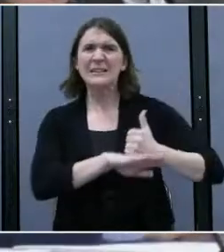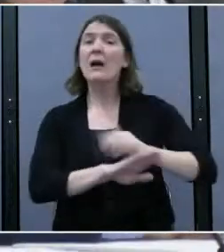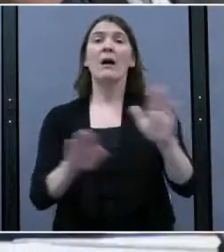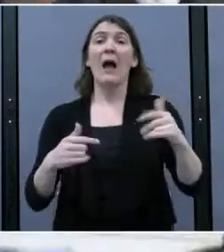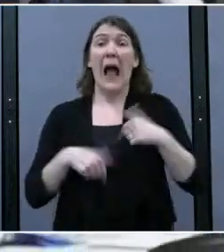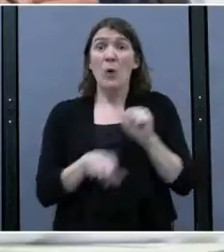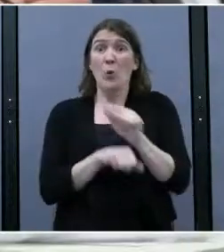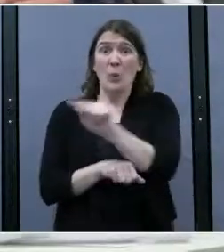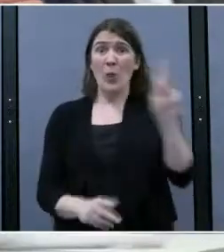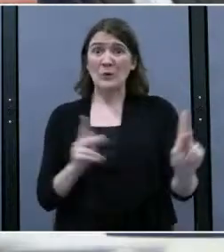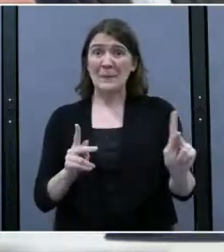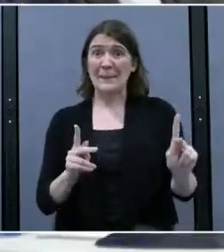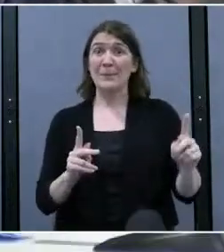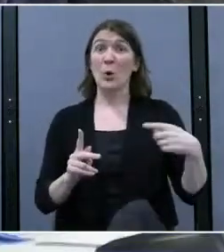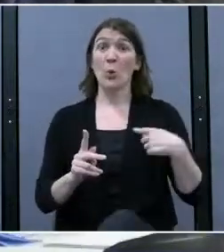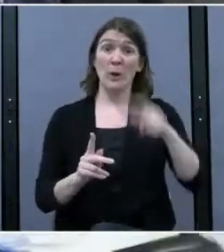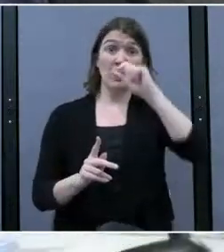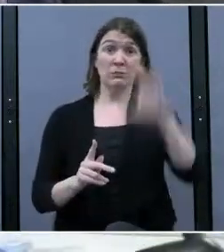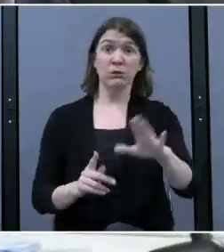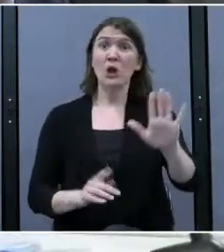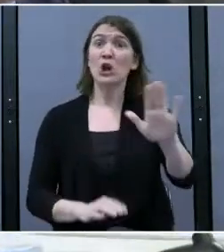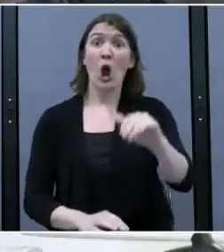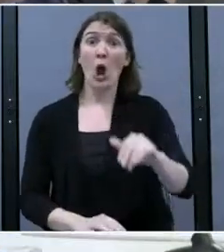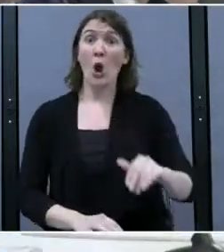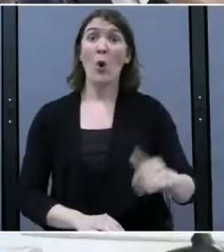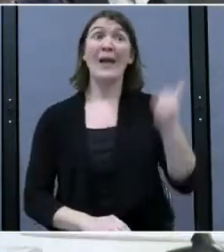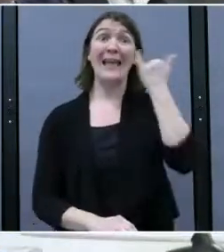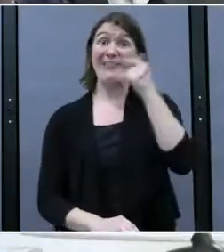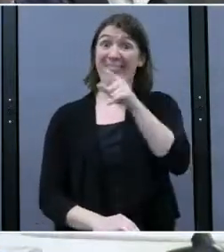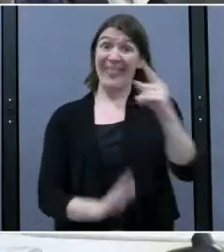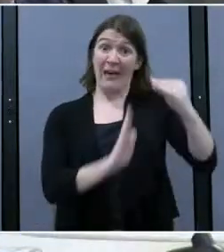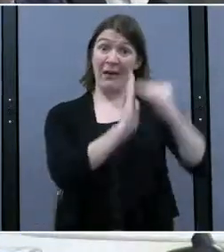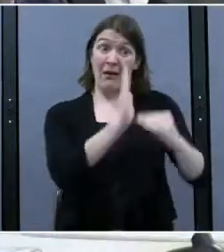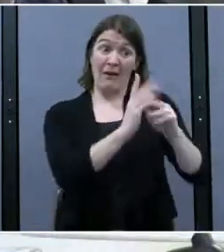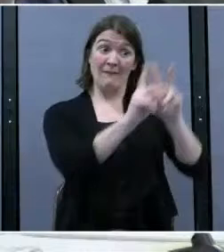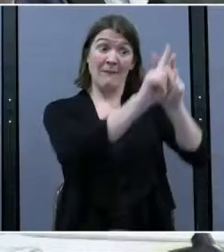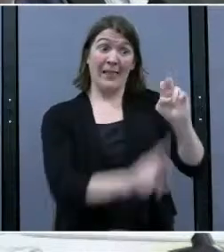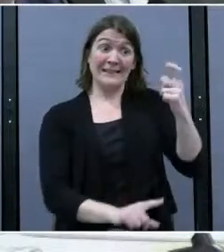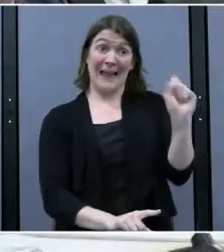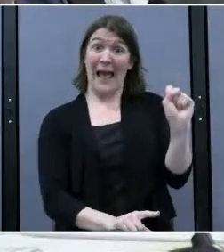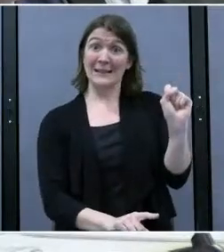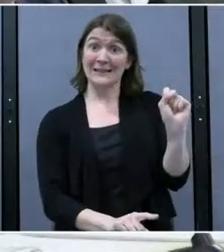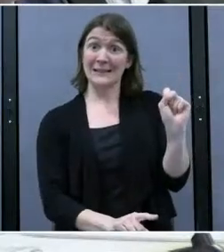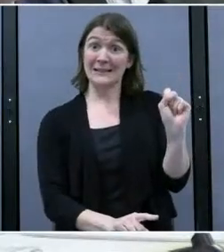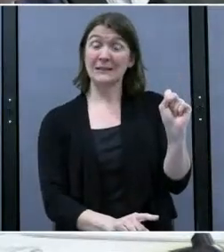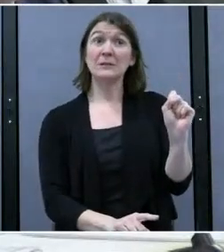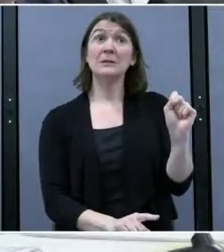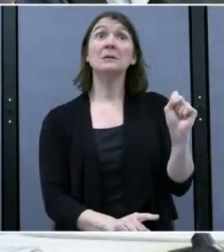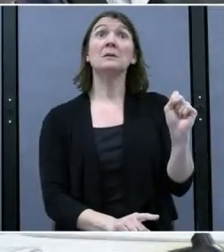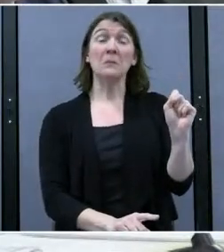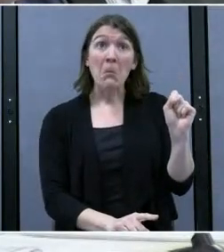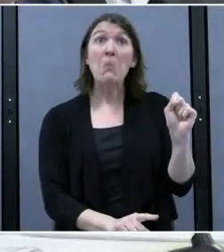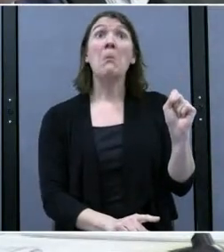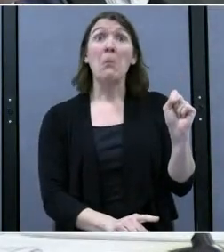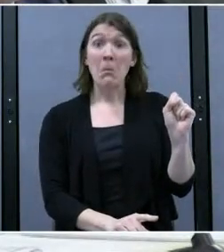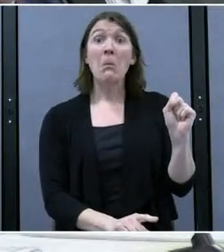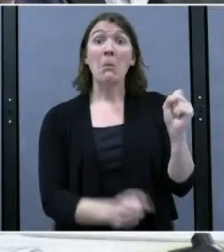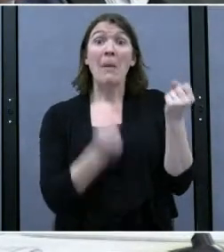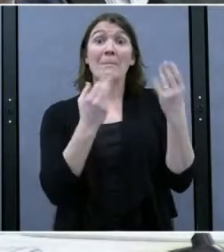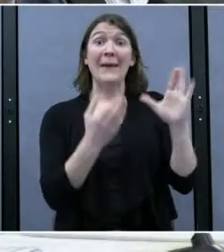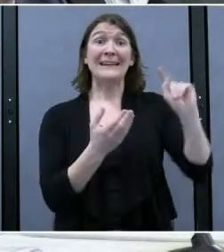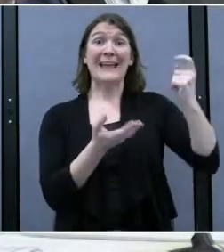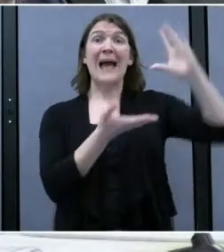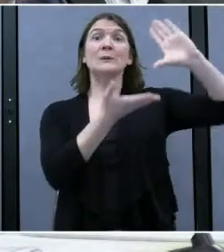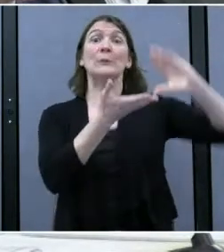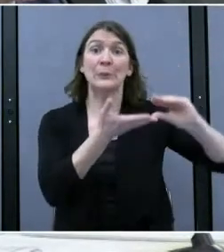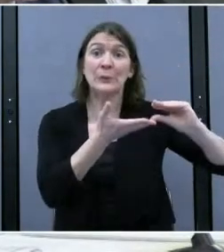demographic, I can tell you that provided that they file their taxes, by and large, there's a great deal of tax relief that the